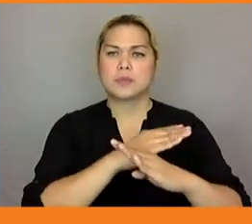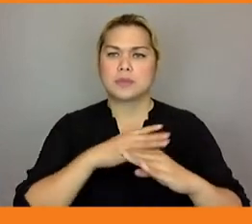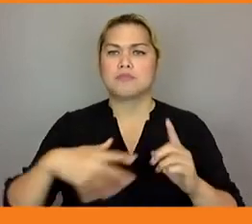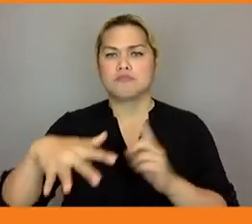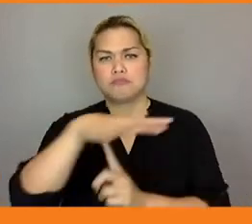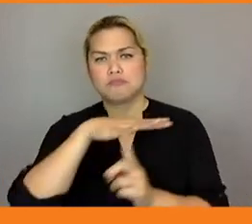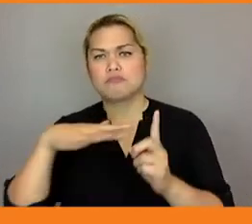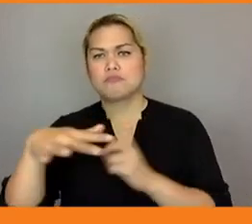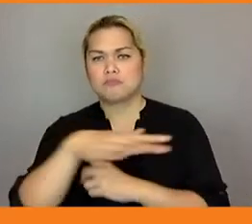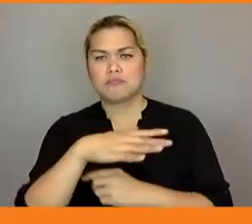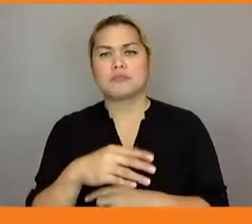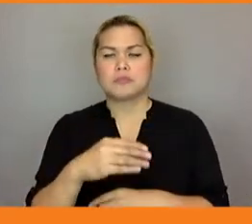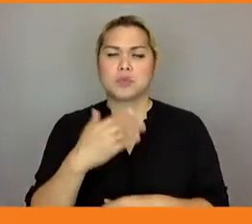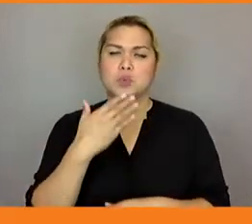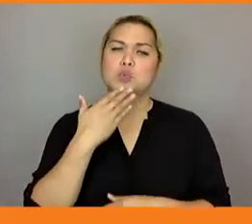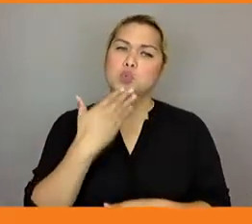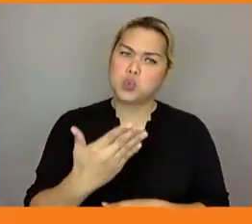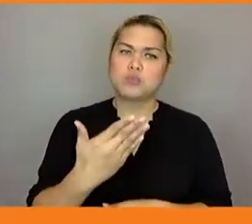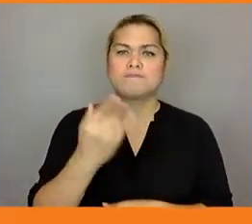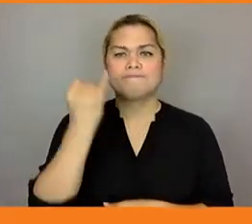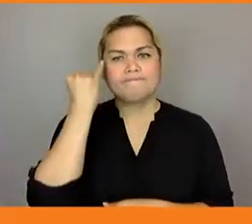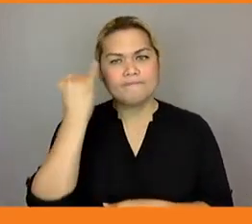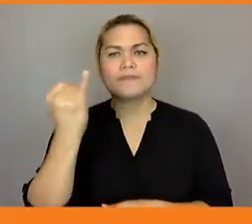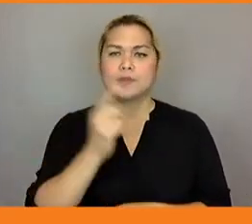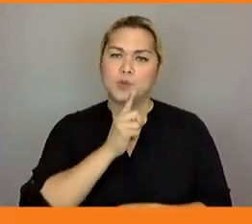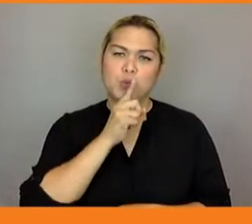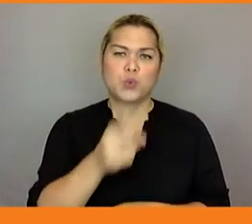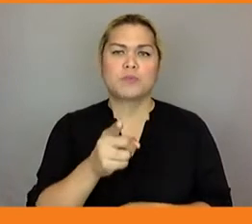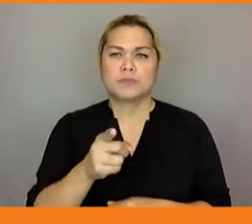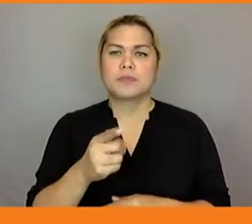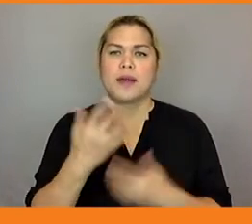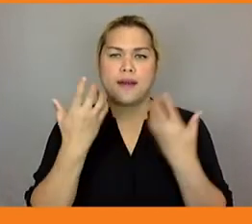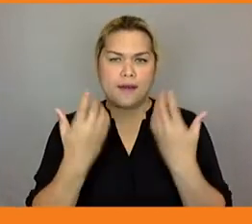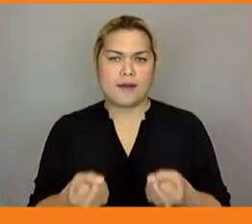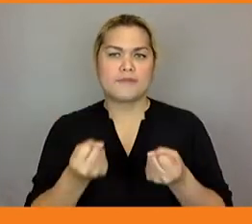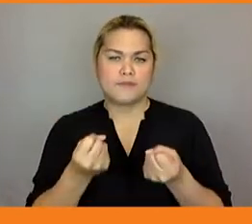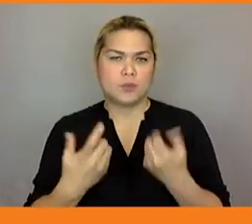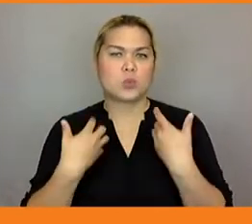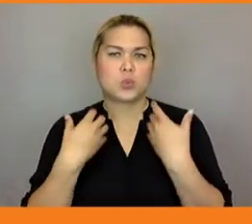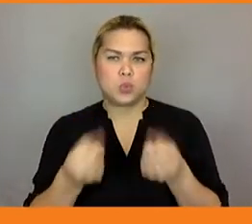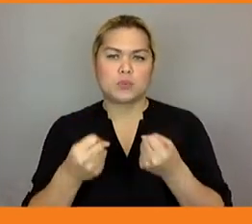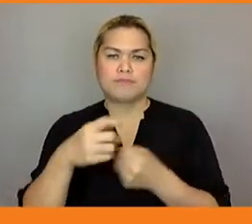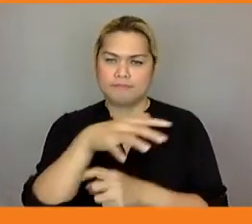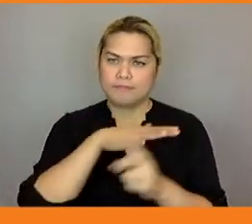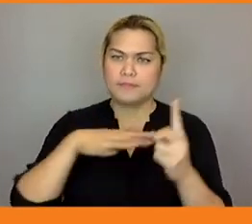We really need to strengthen stakeholder engagement, including